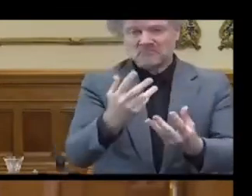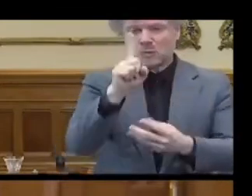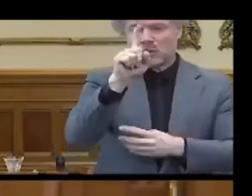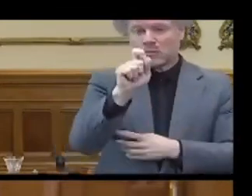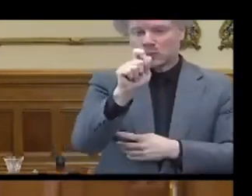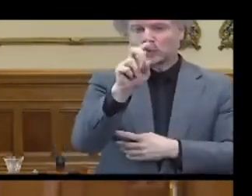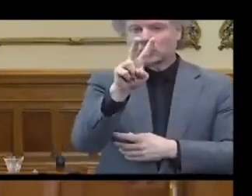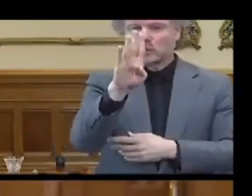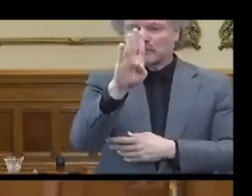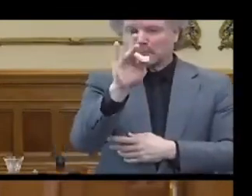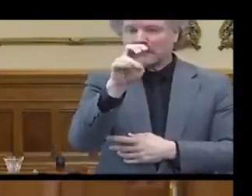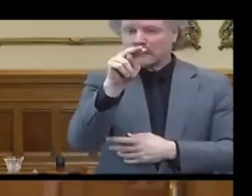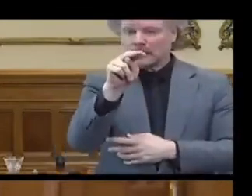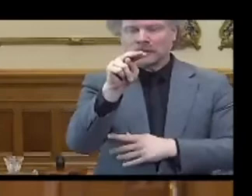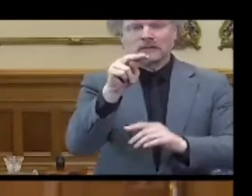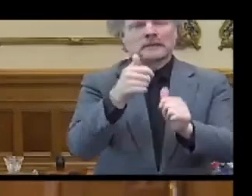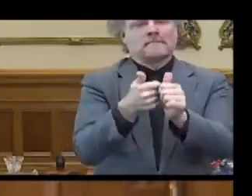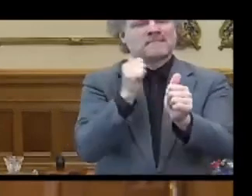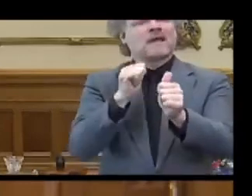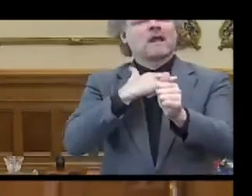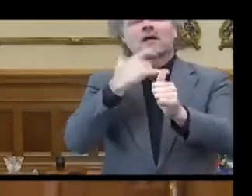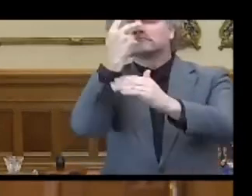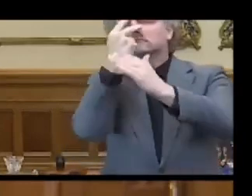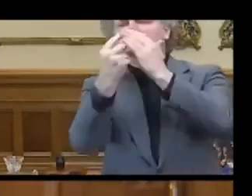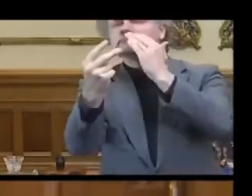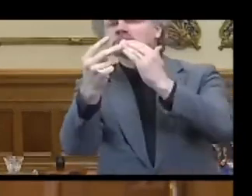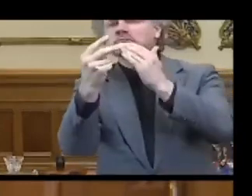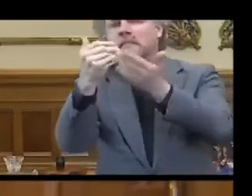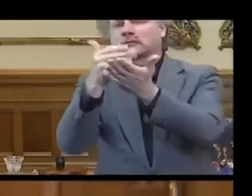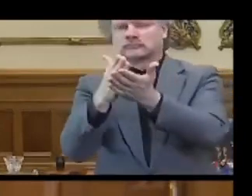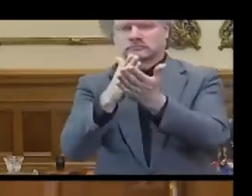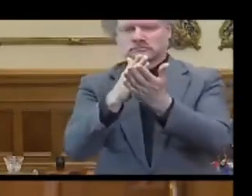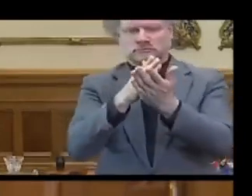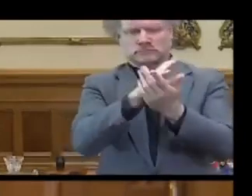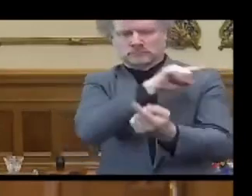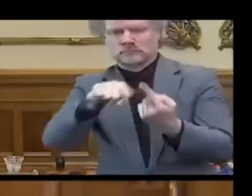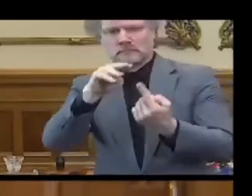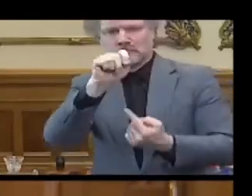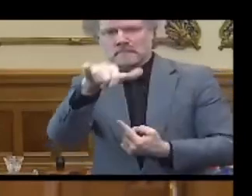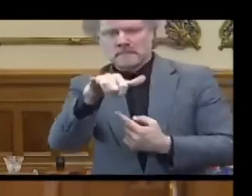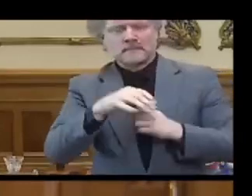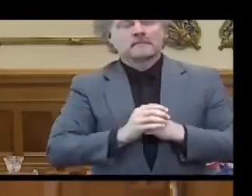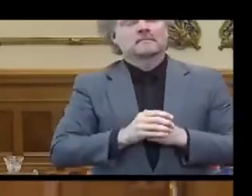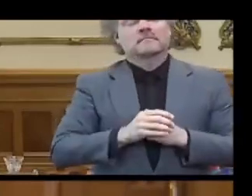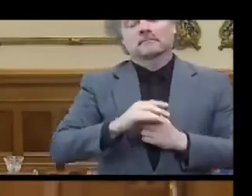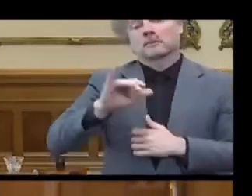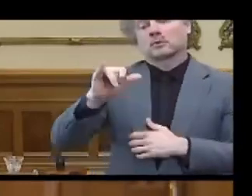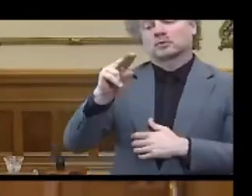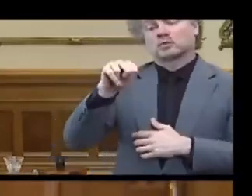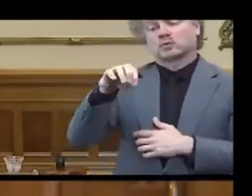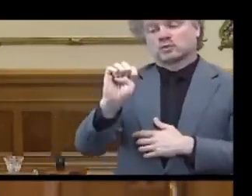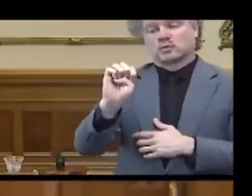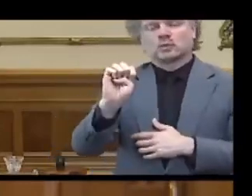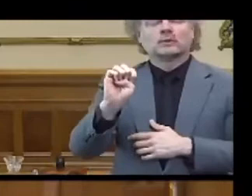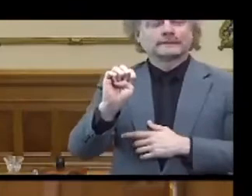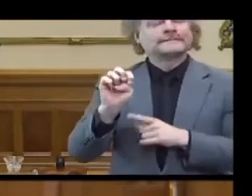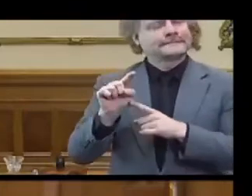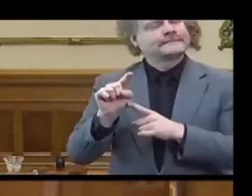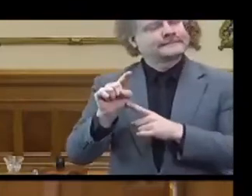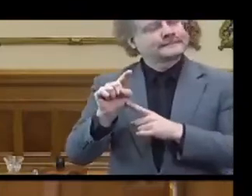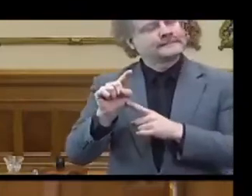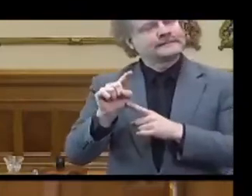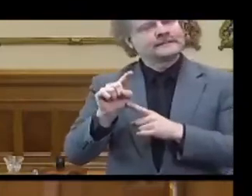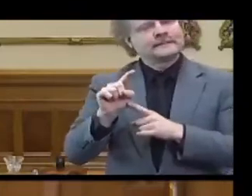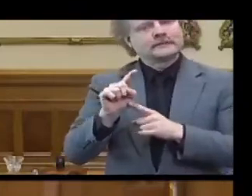$1.2 billion behind our forecast through May. And June also is a